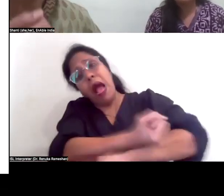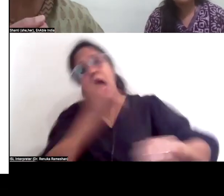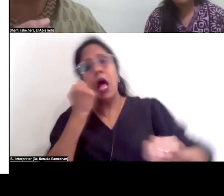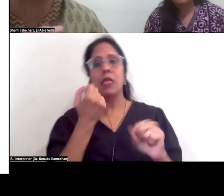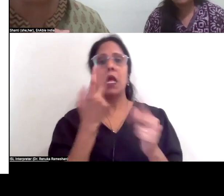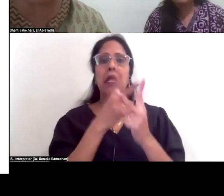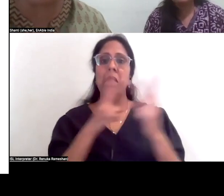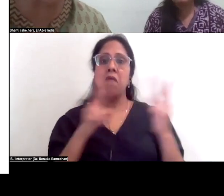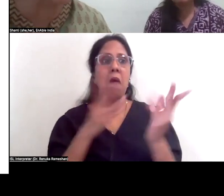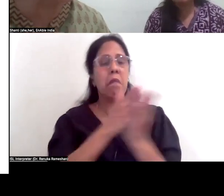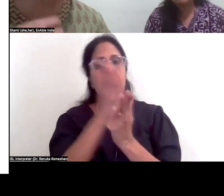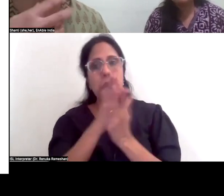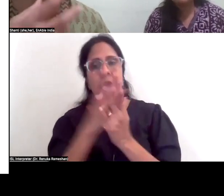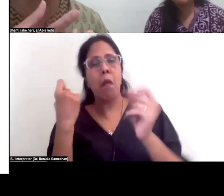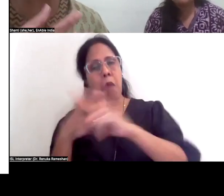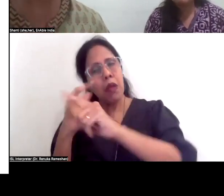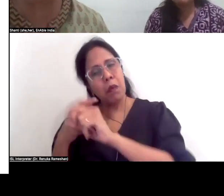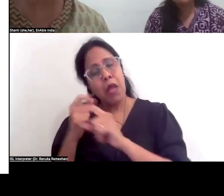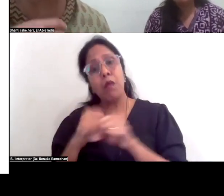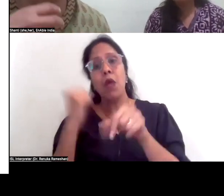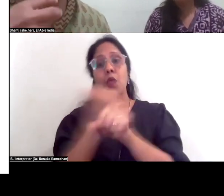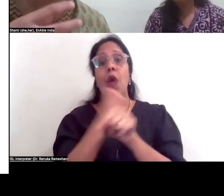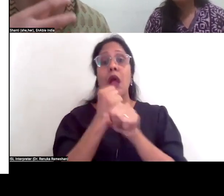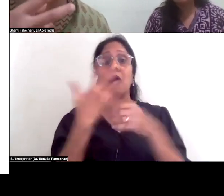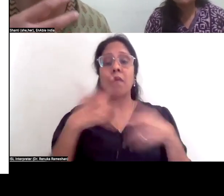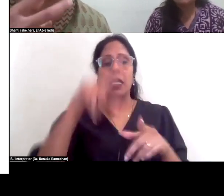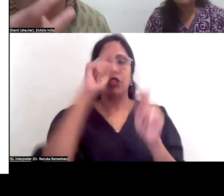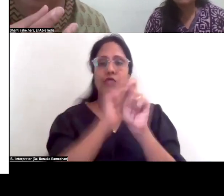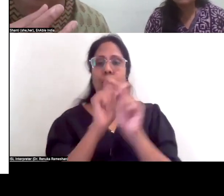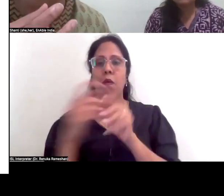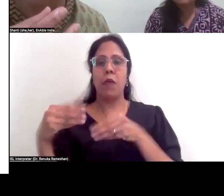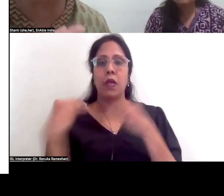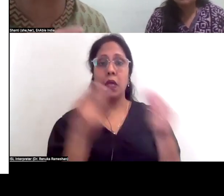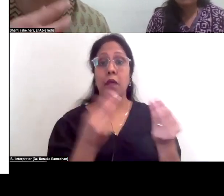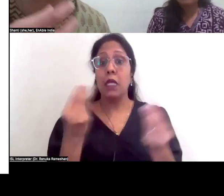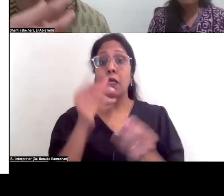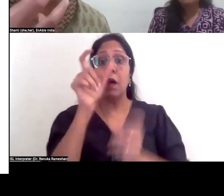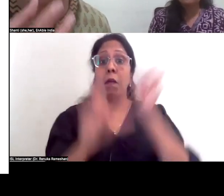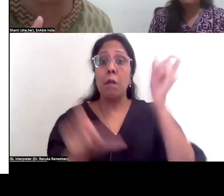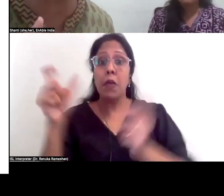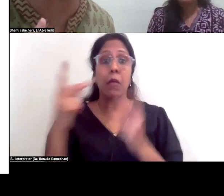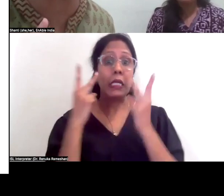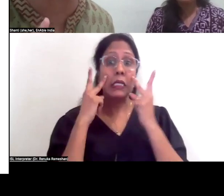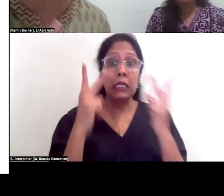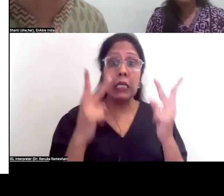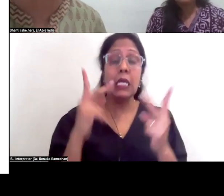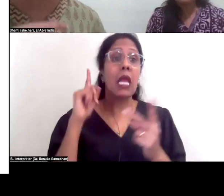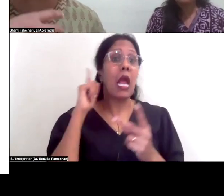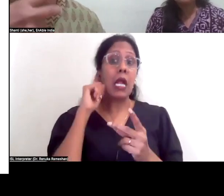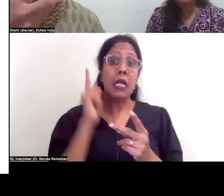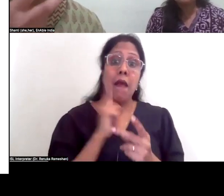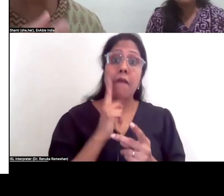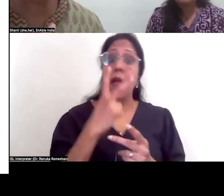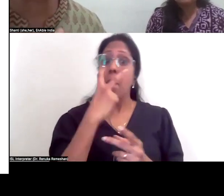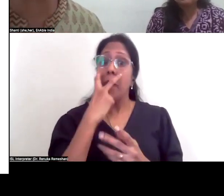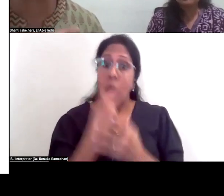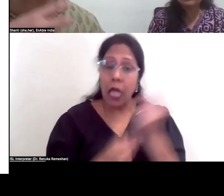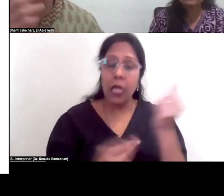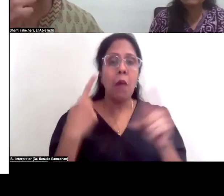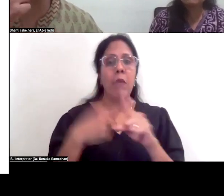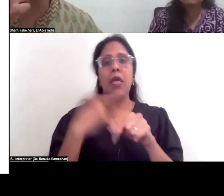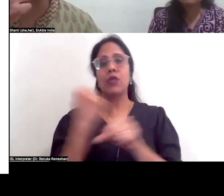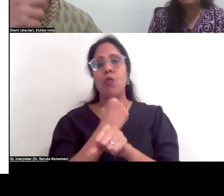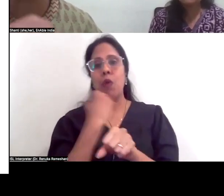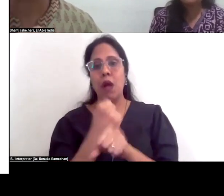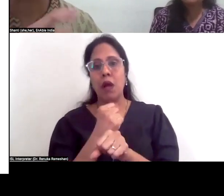and has ensured they've got jobs. So, for example, somebody who cannot hear, see, or speak, that is a deaf blind person getting a job. People with